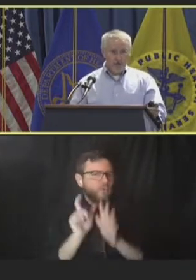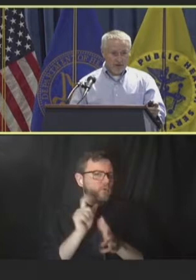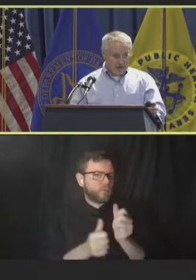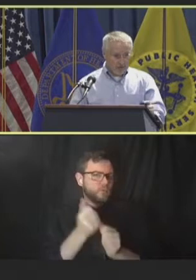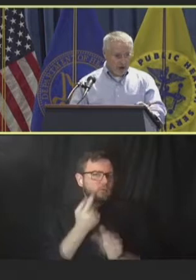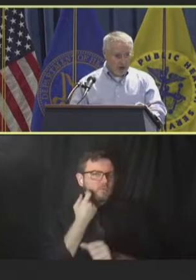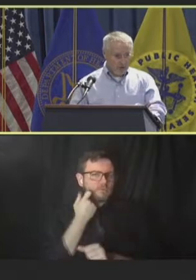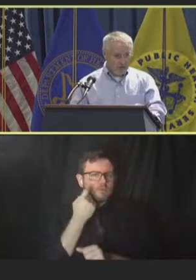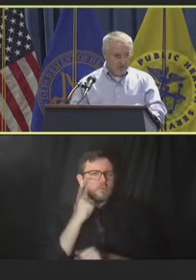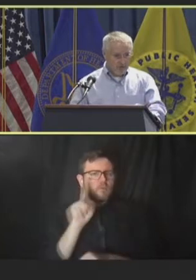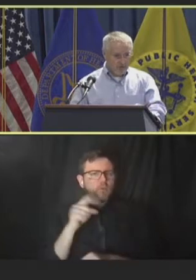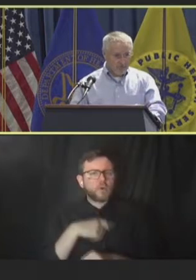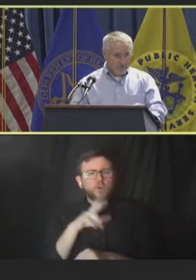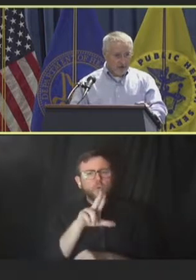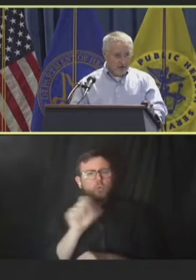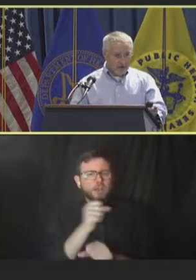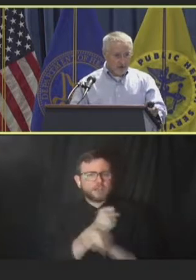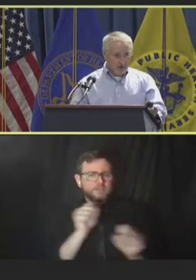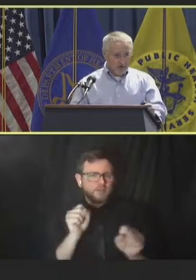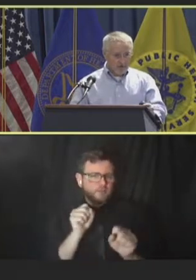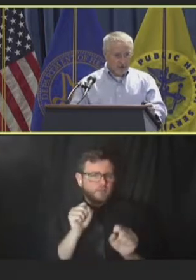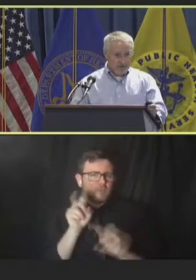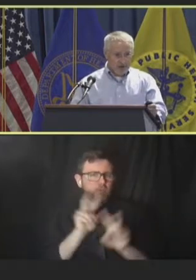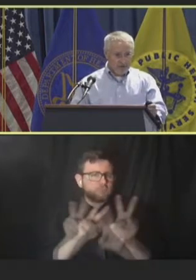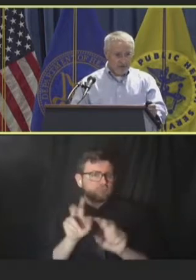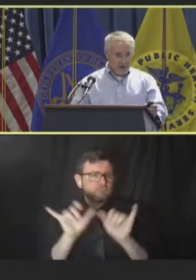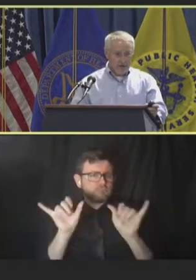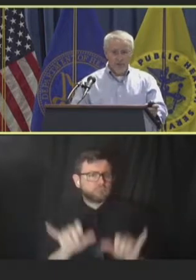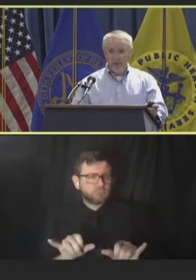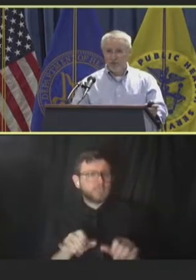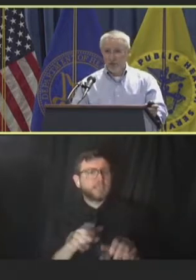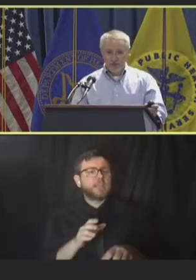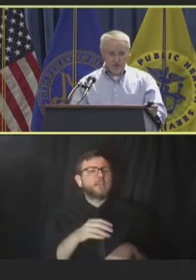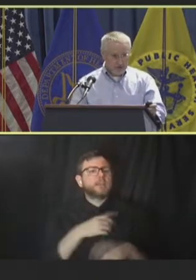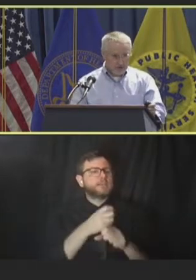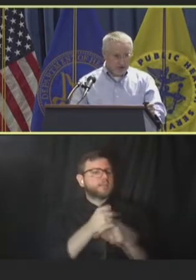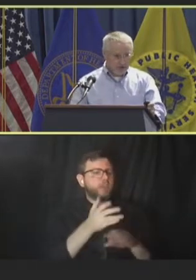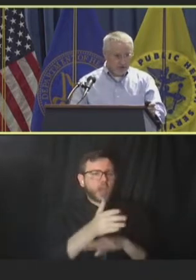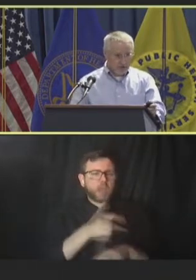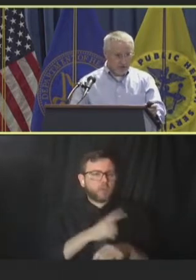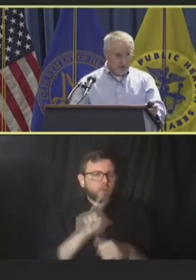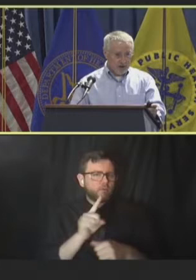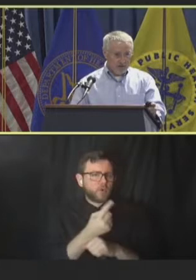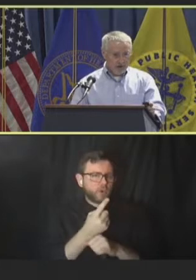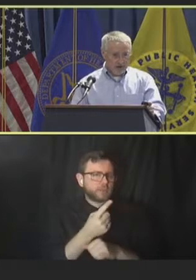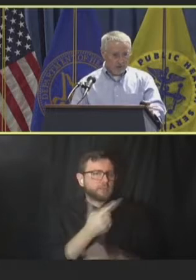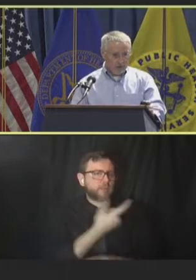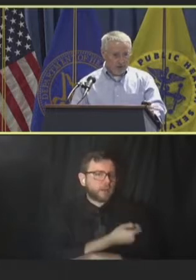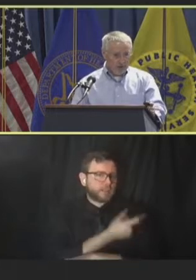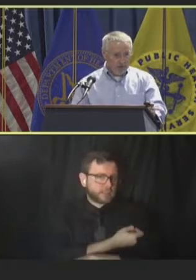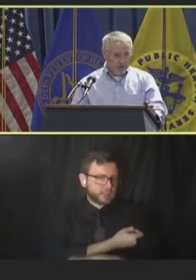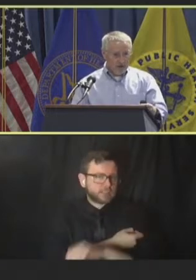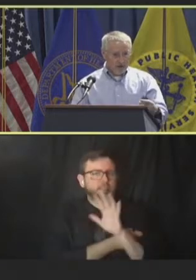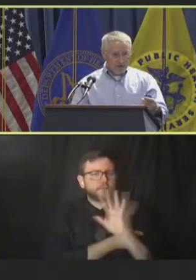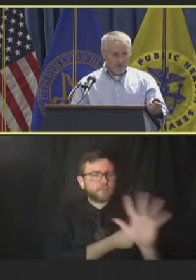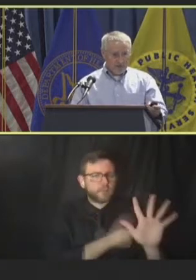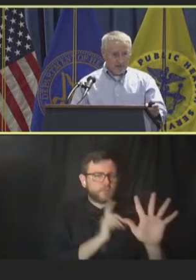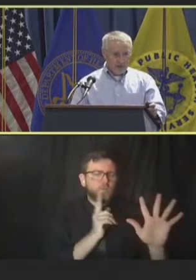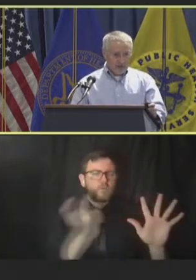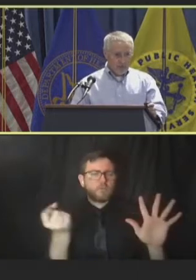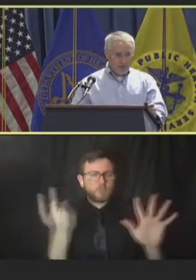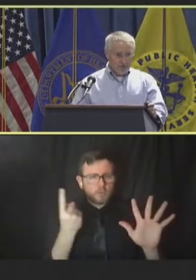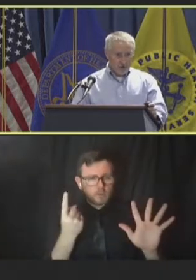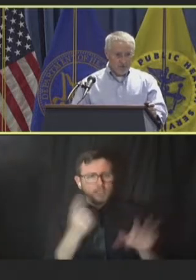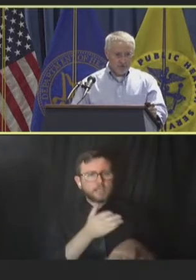U.S. safety monitoring systems, including safety after the primary vaccination series in those aged 5 to 11, safety